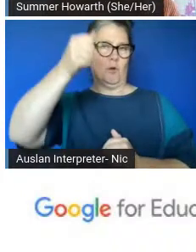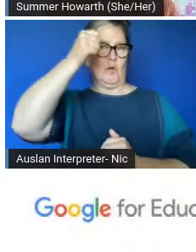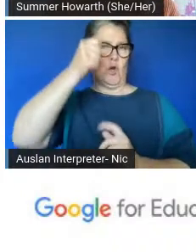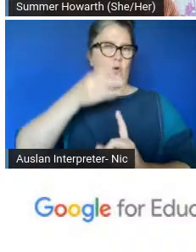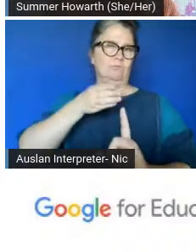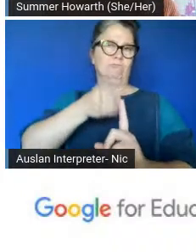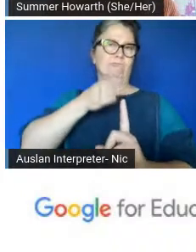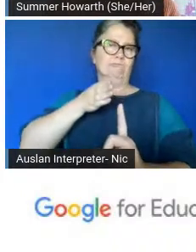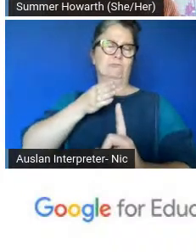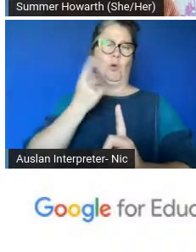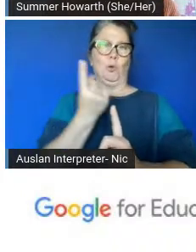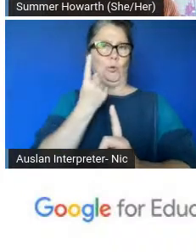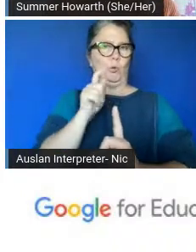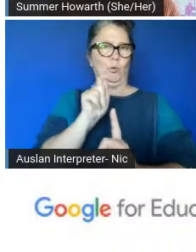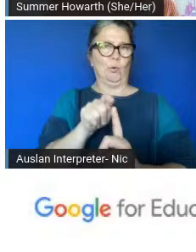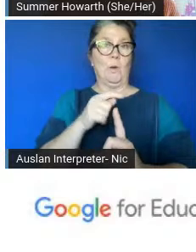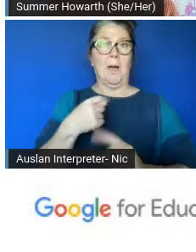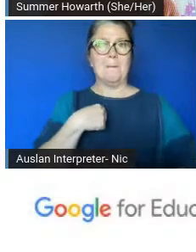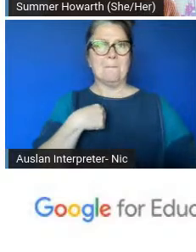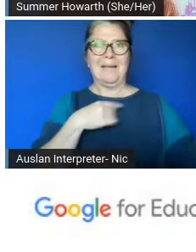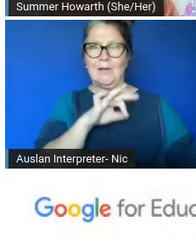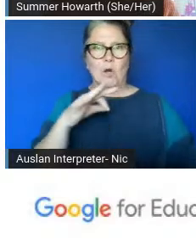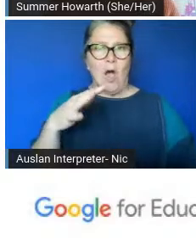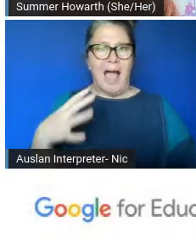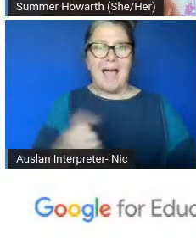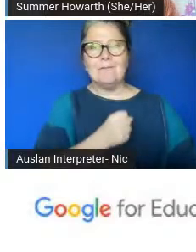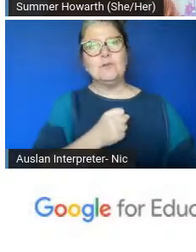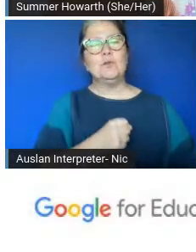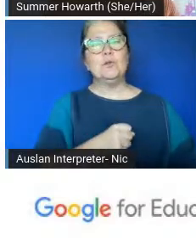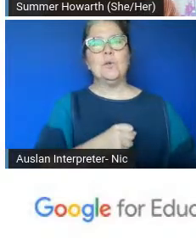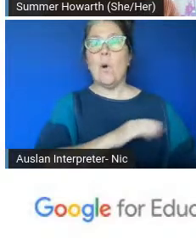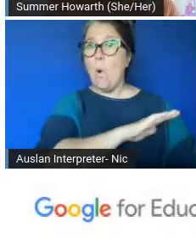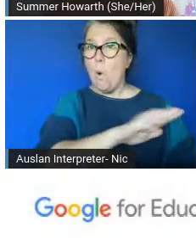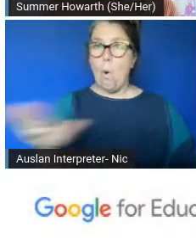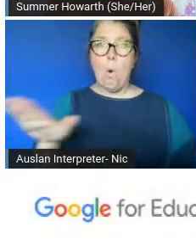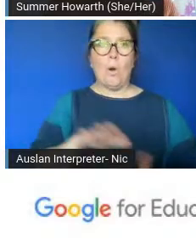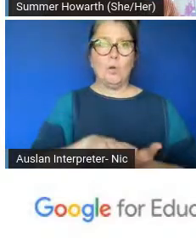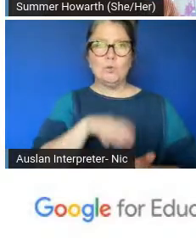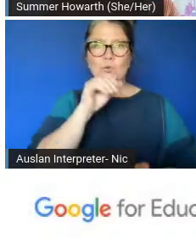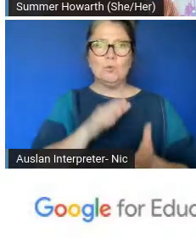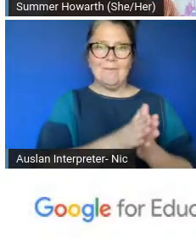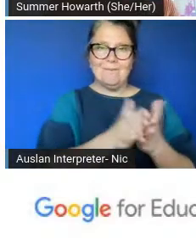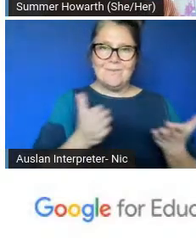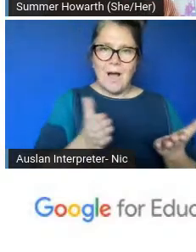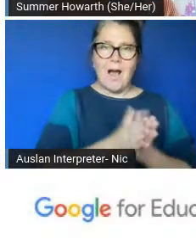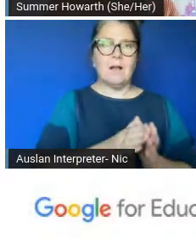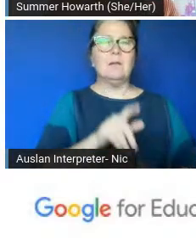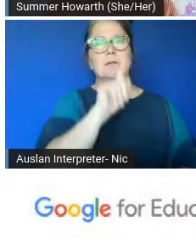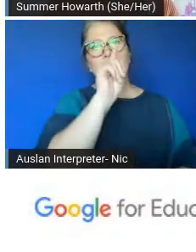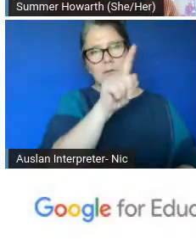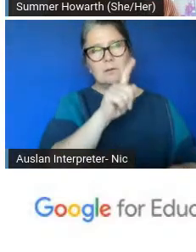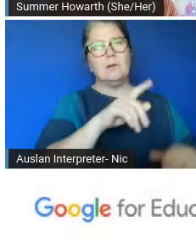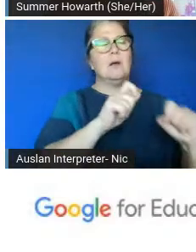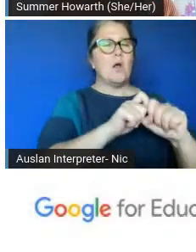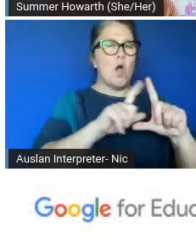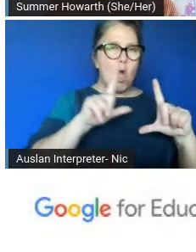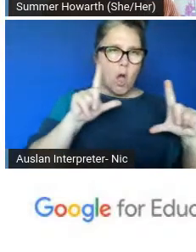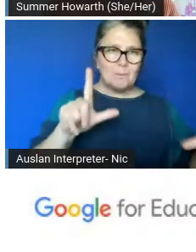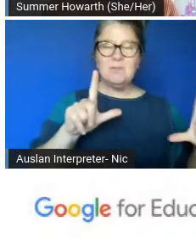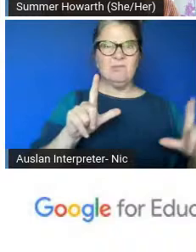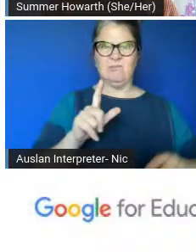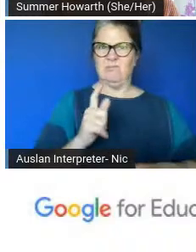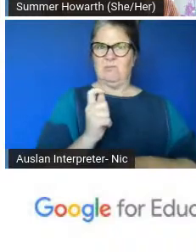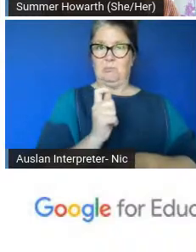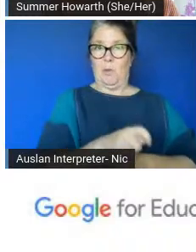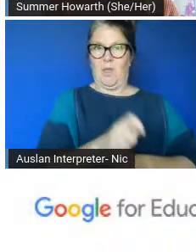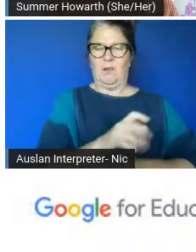go and open up everybody's files, like if I had them all in the folder and I had to open up the files, rather than doing that, what I'm able to do is